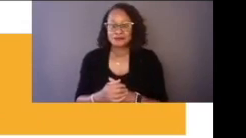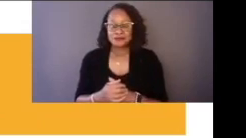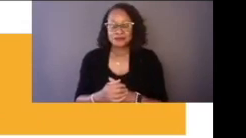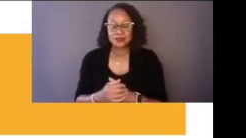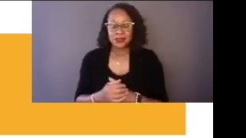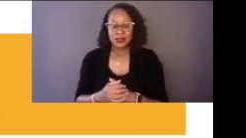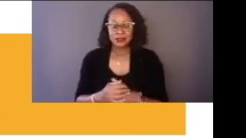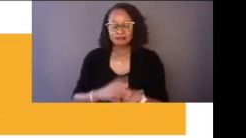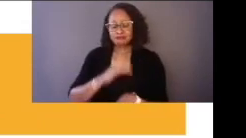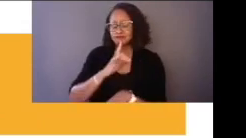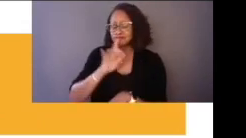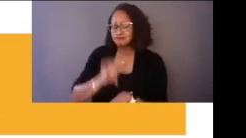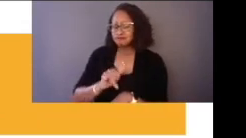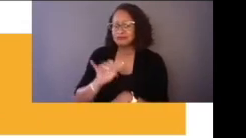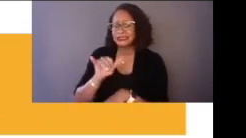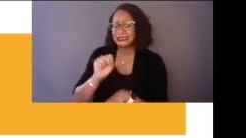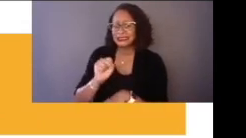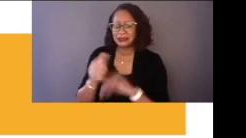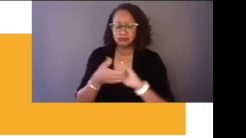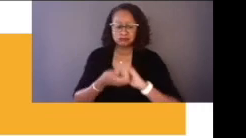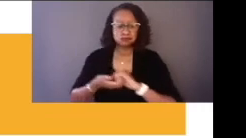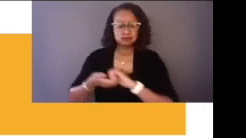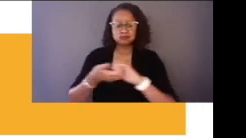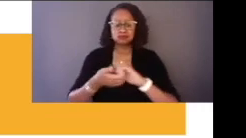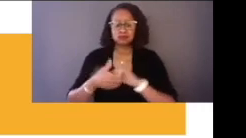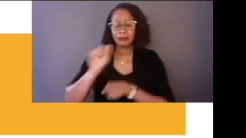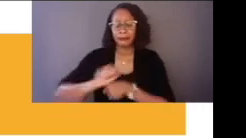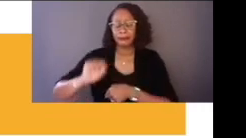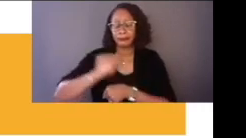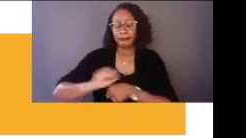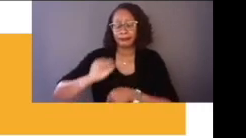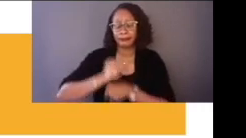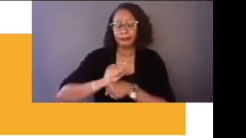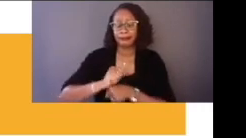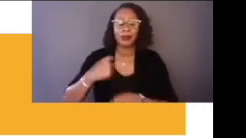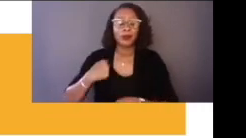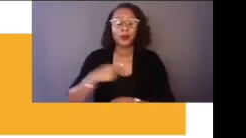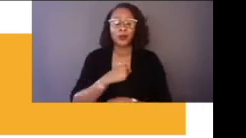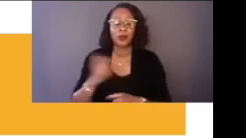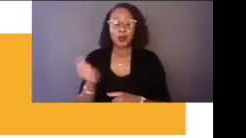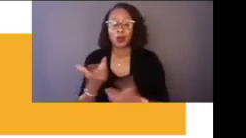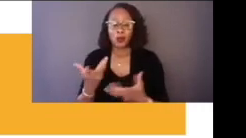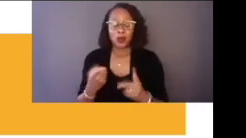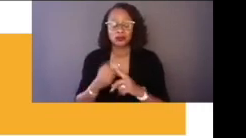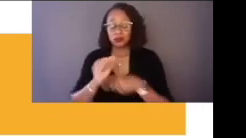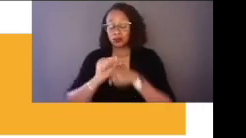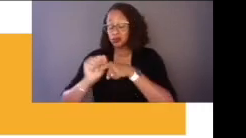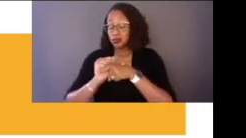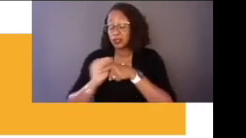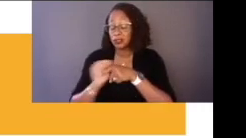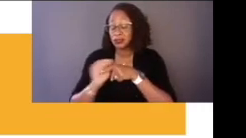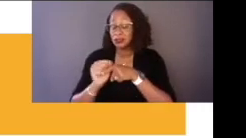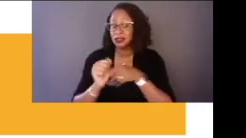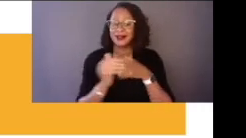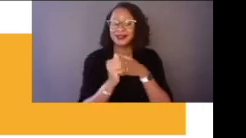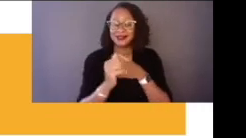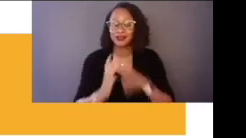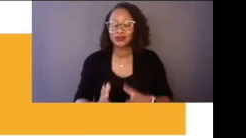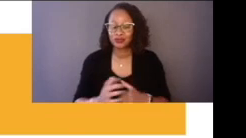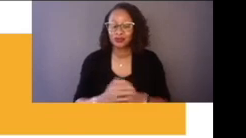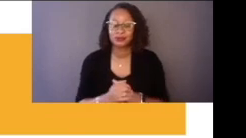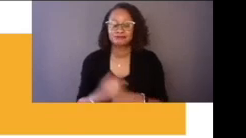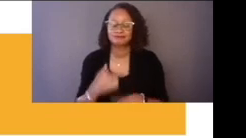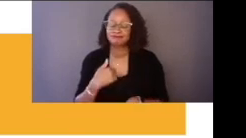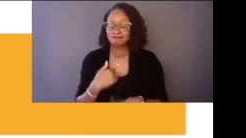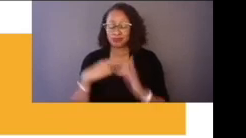It really is a collaborative effort because we all want to train leaders. I'm not